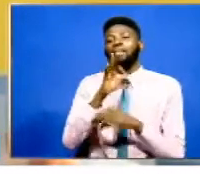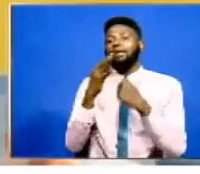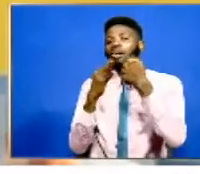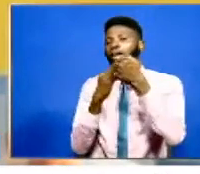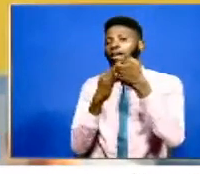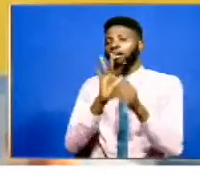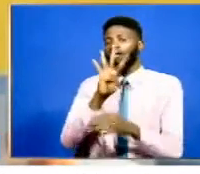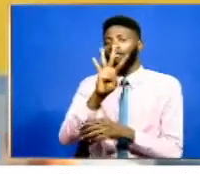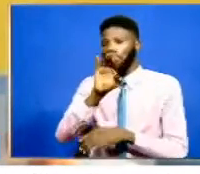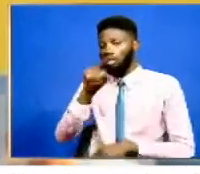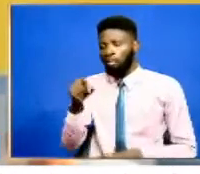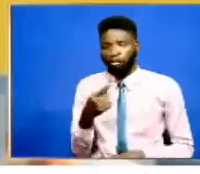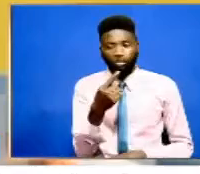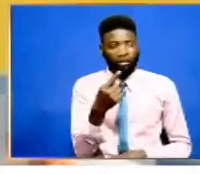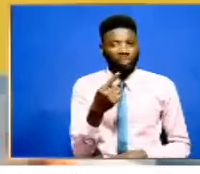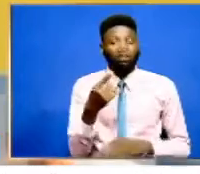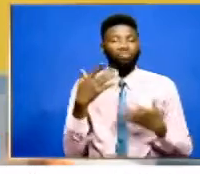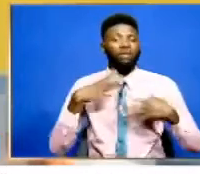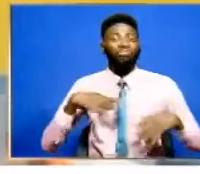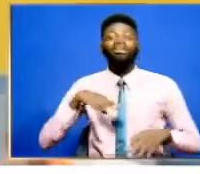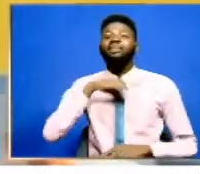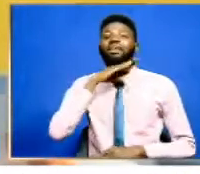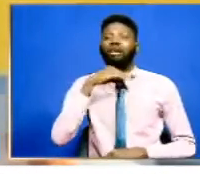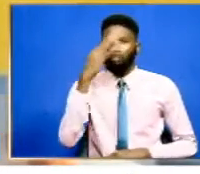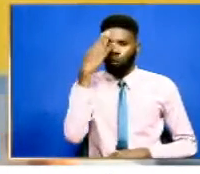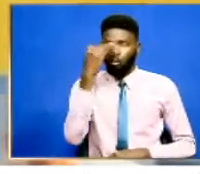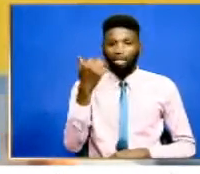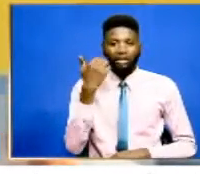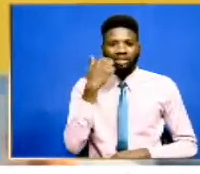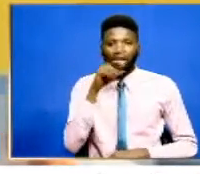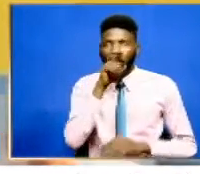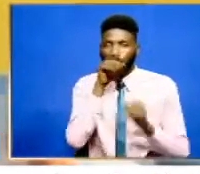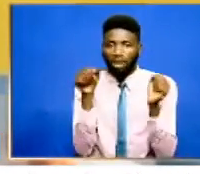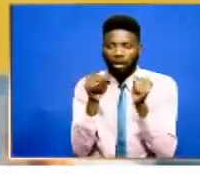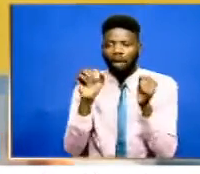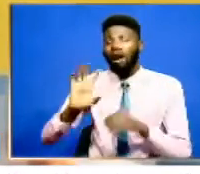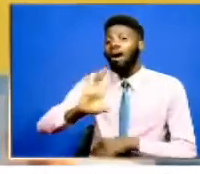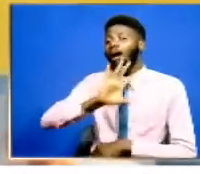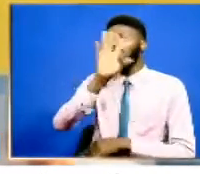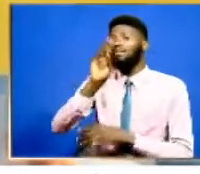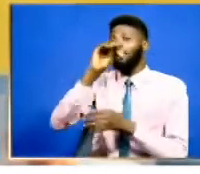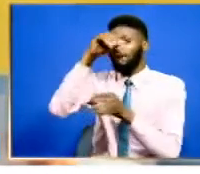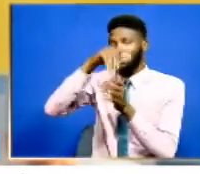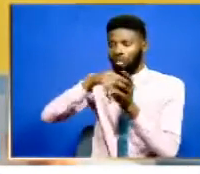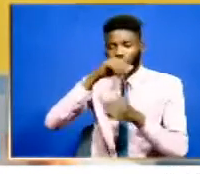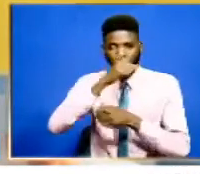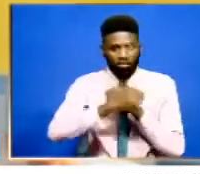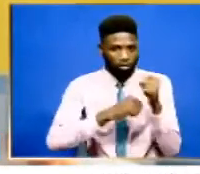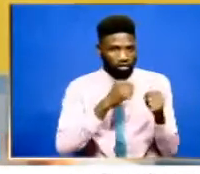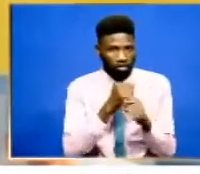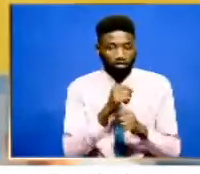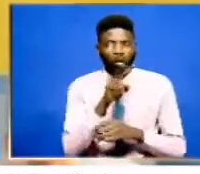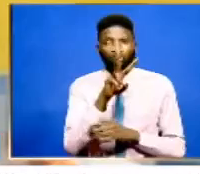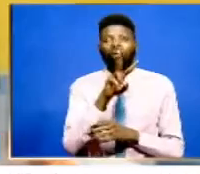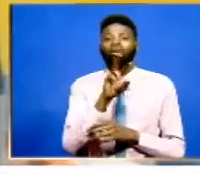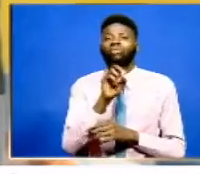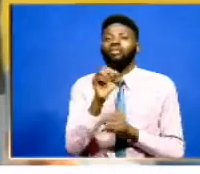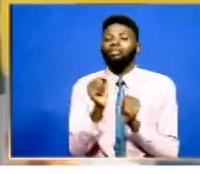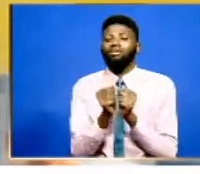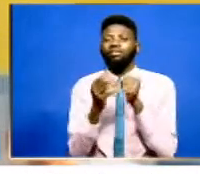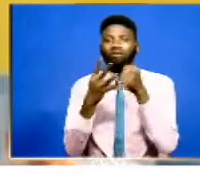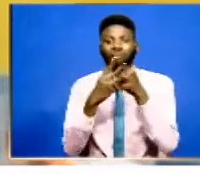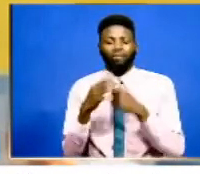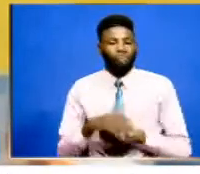384,000 malaria deaths in Africa in 2019. It concerns us,